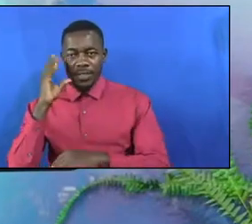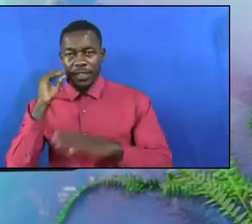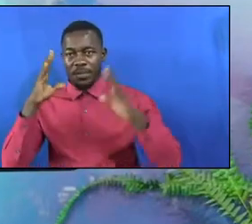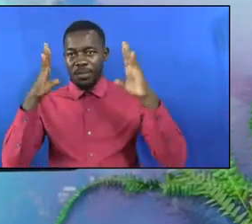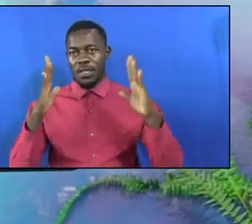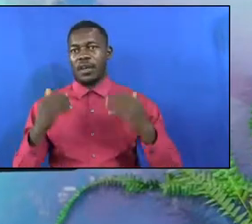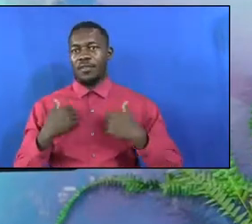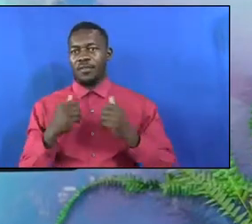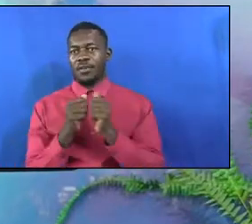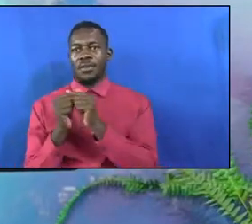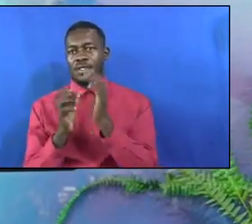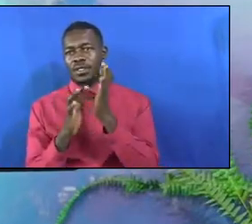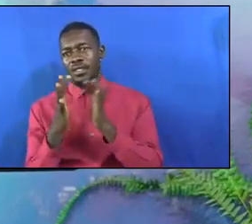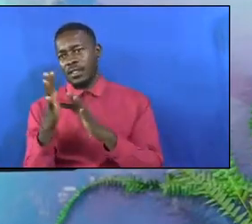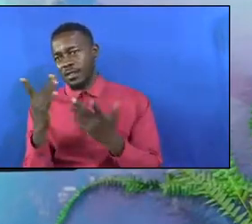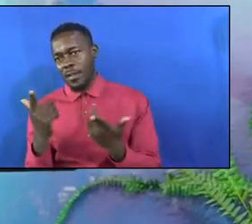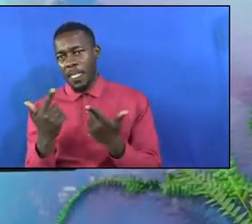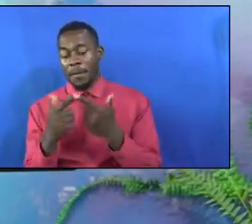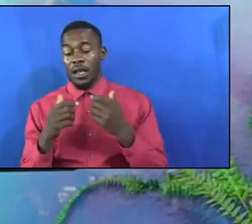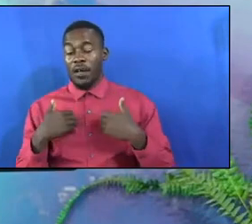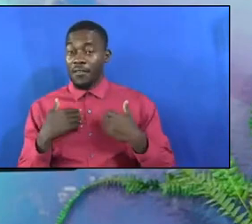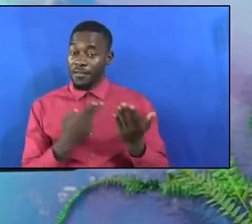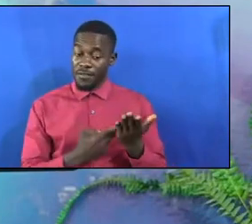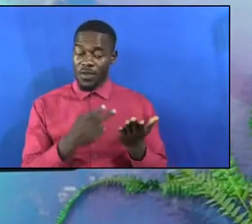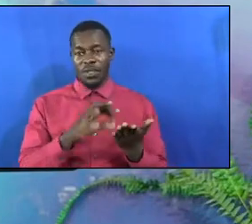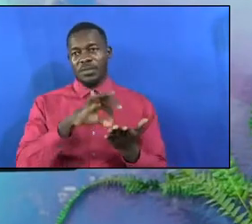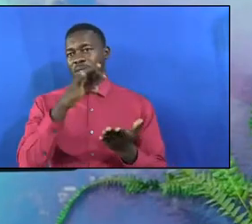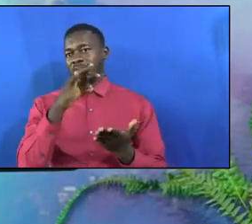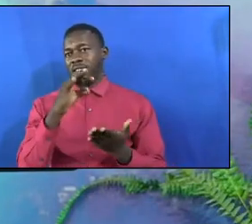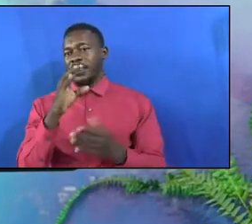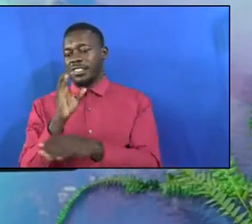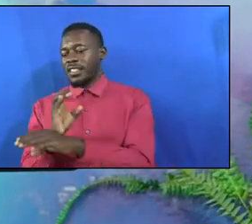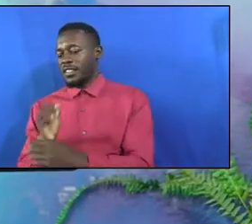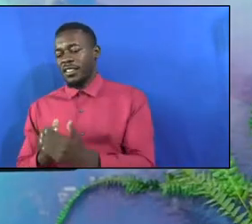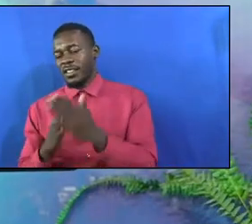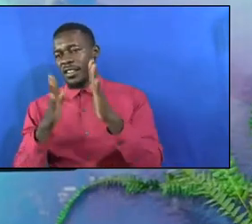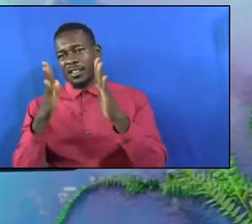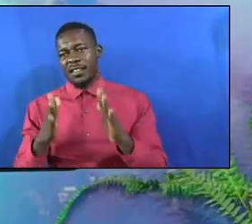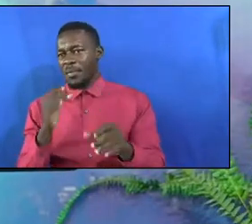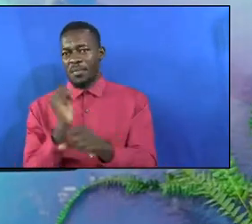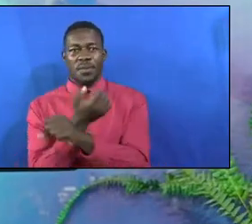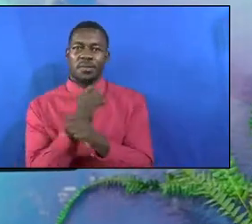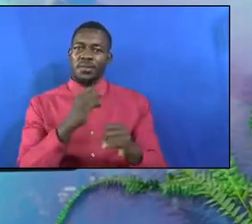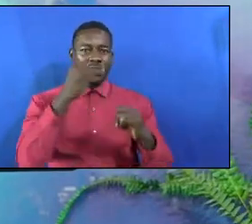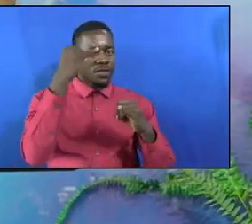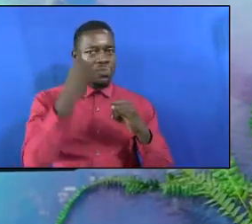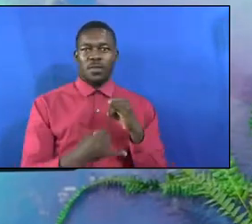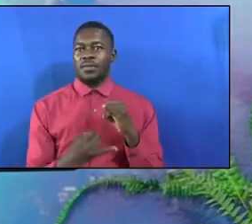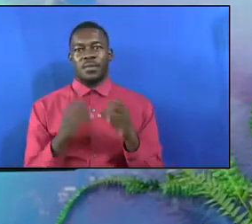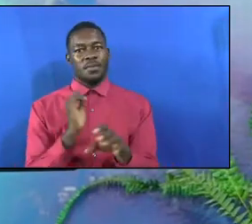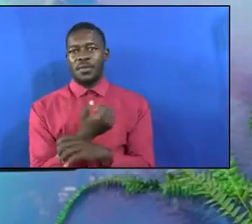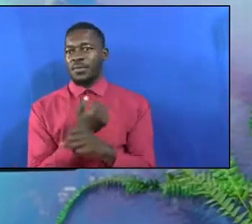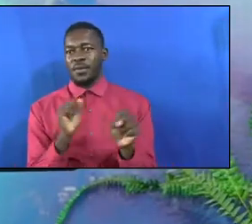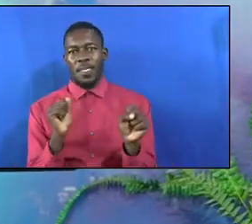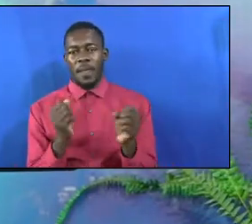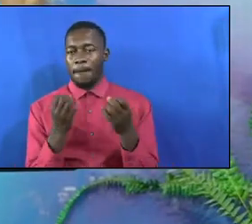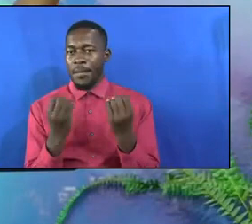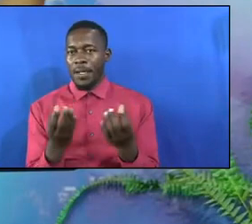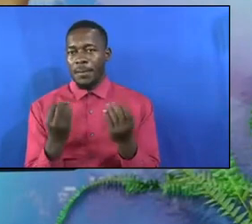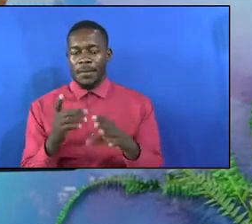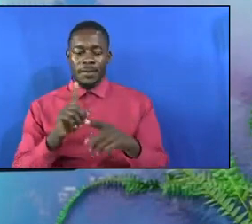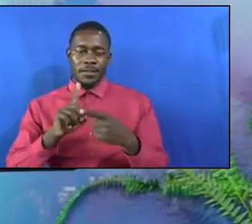of the Holy Spirit came upon them, they could not shut down. Actually, we see in several